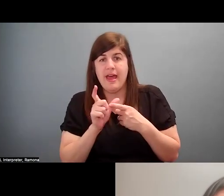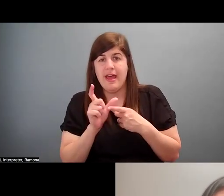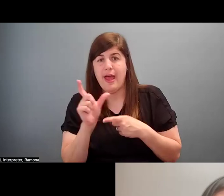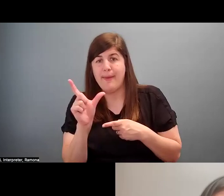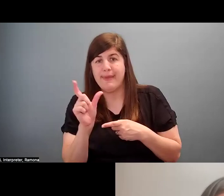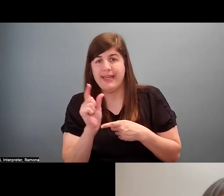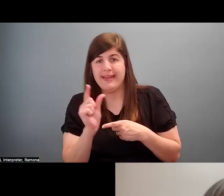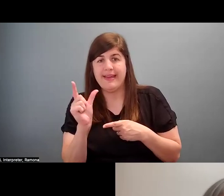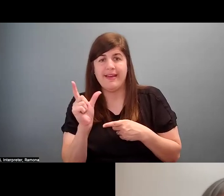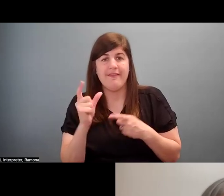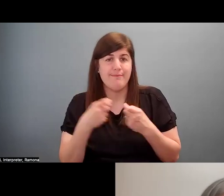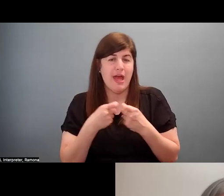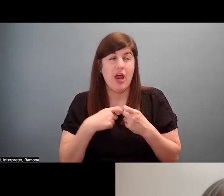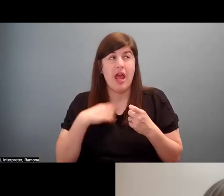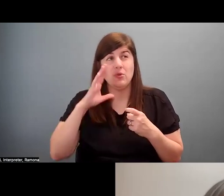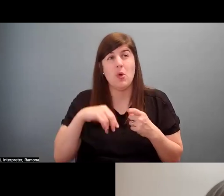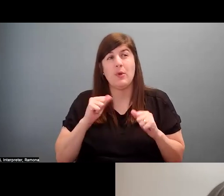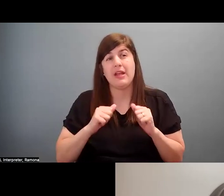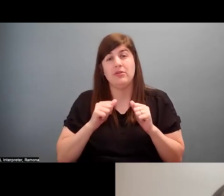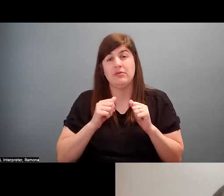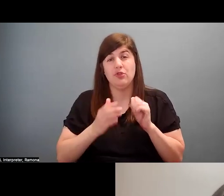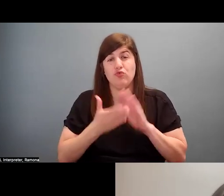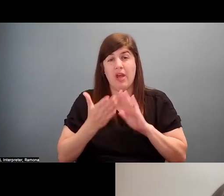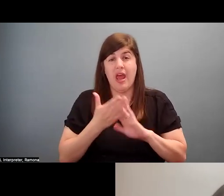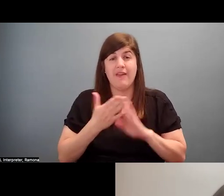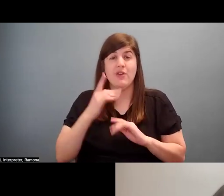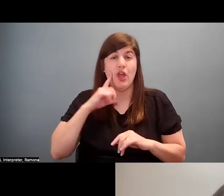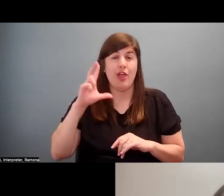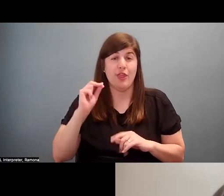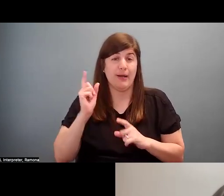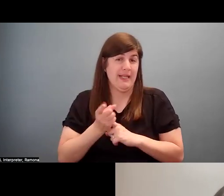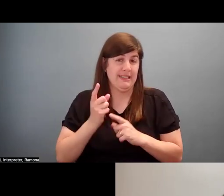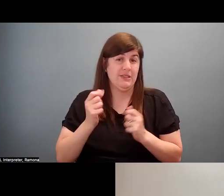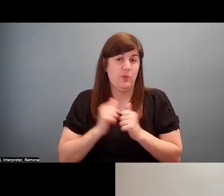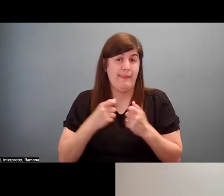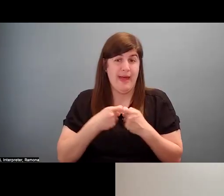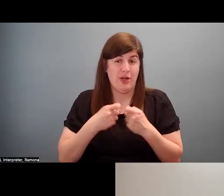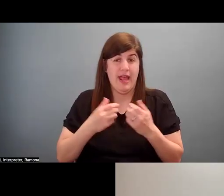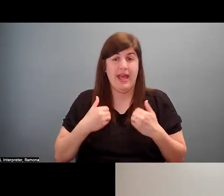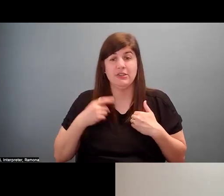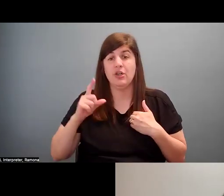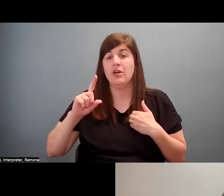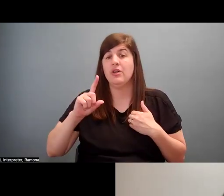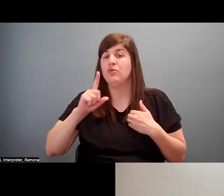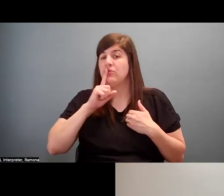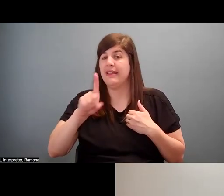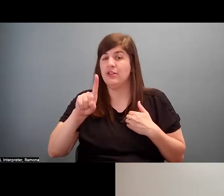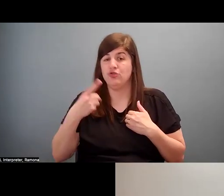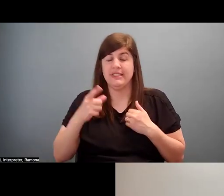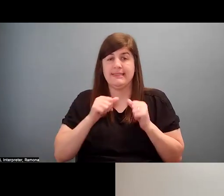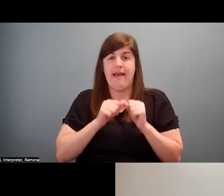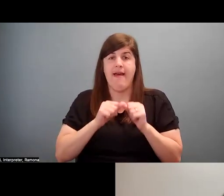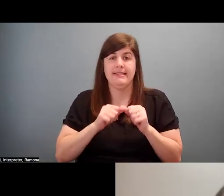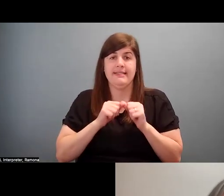have. Right now, I know it can run for maybe 30 minutes on the battery that it has, and this is really just running